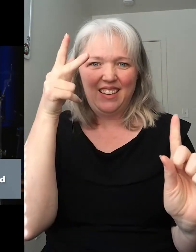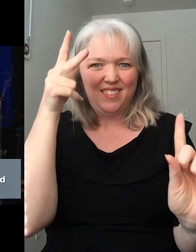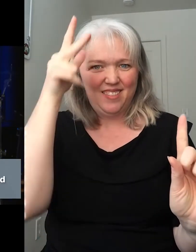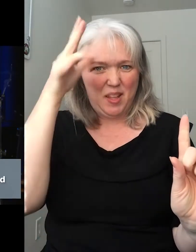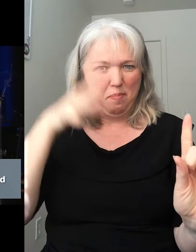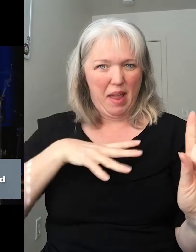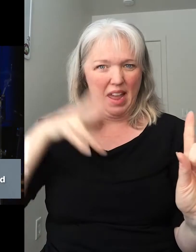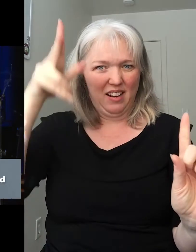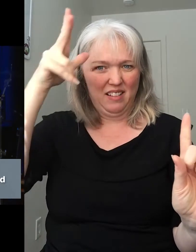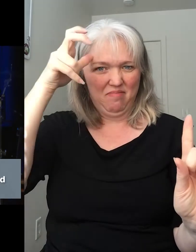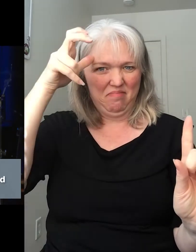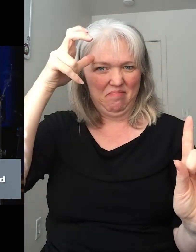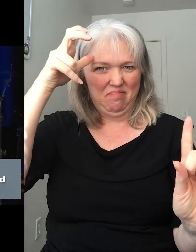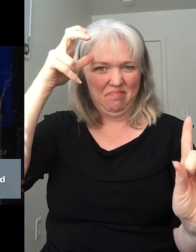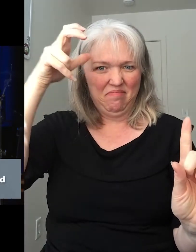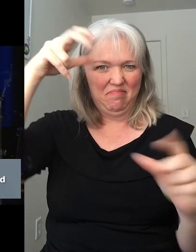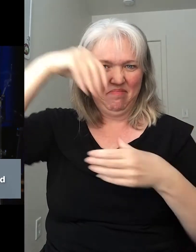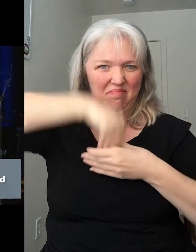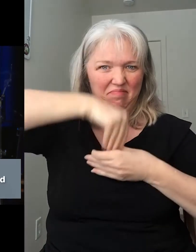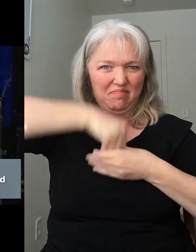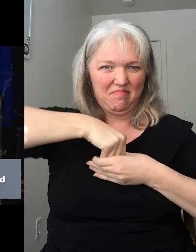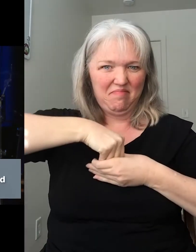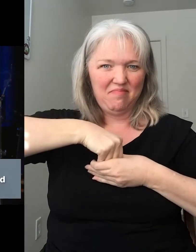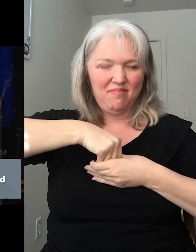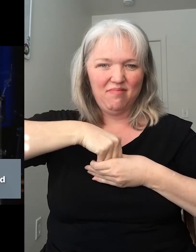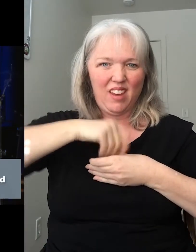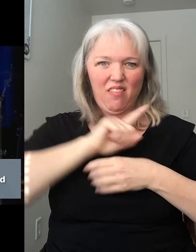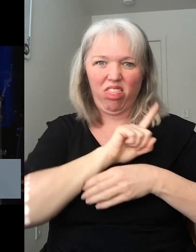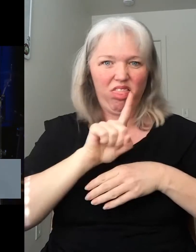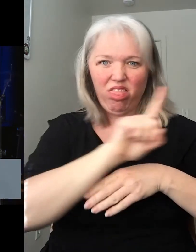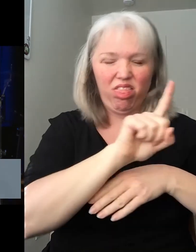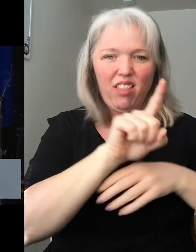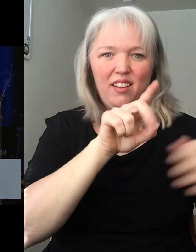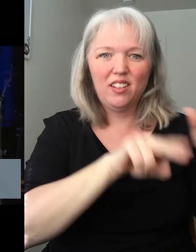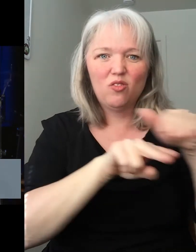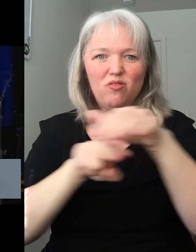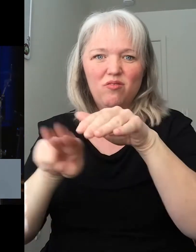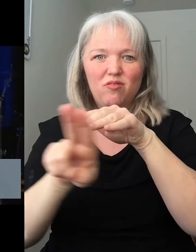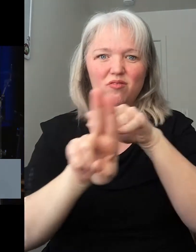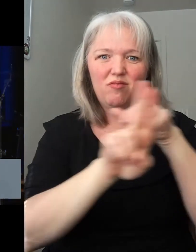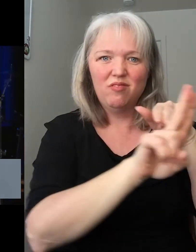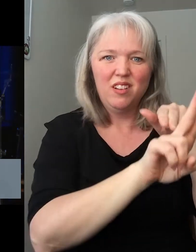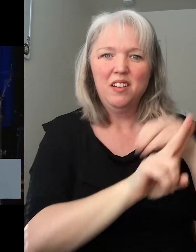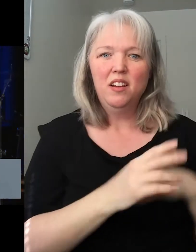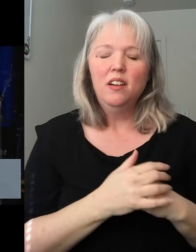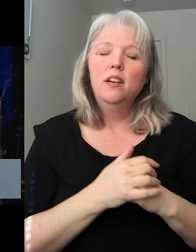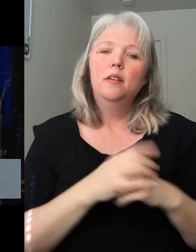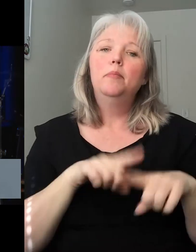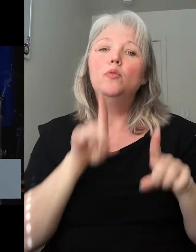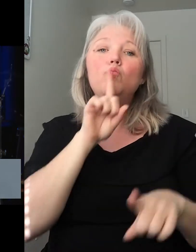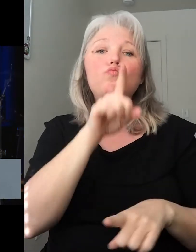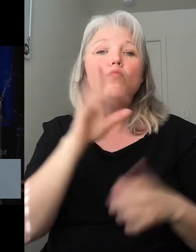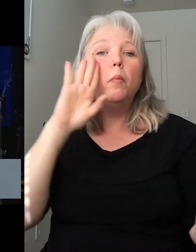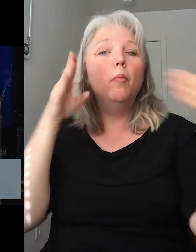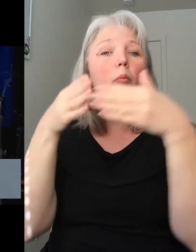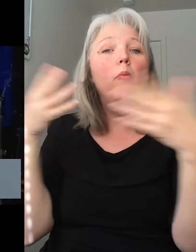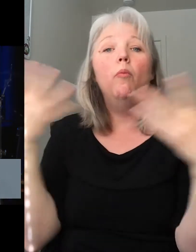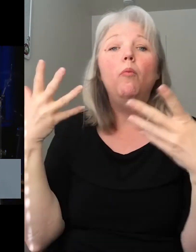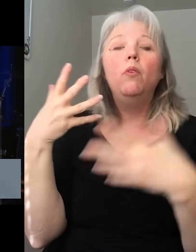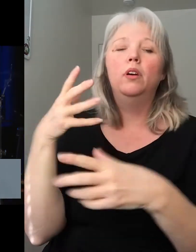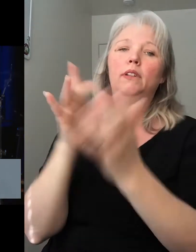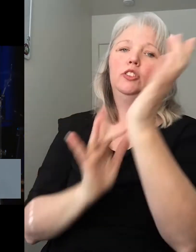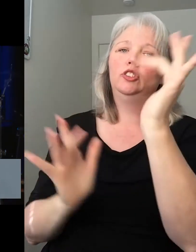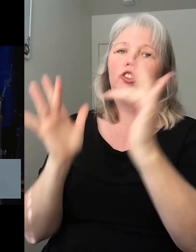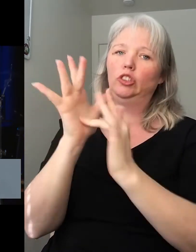man who's running in the graveyard with chains. But the real focus should be the power of